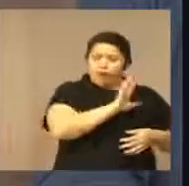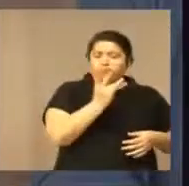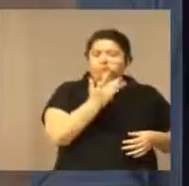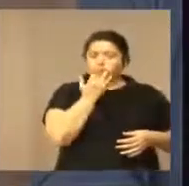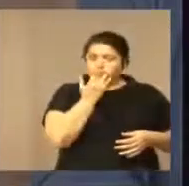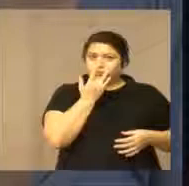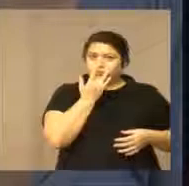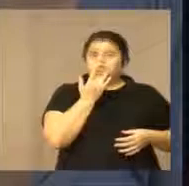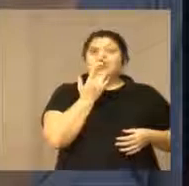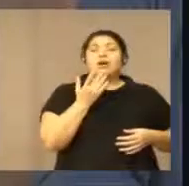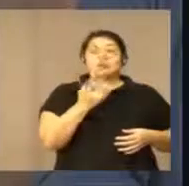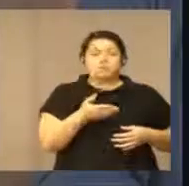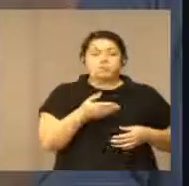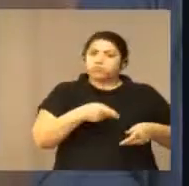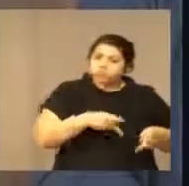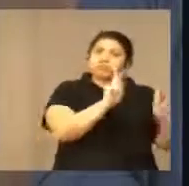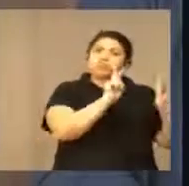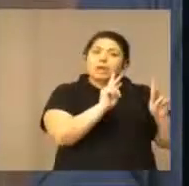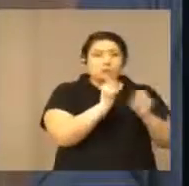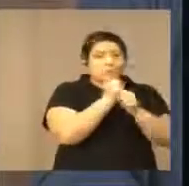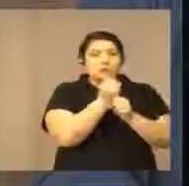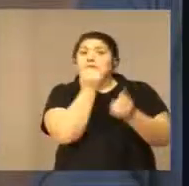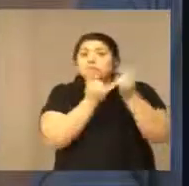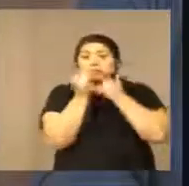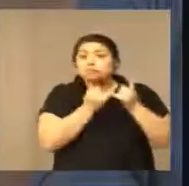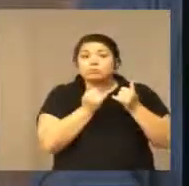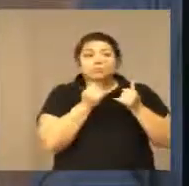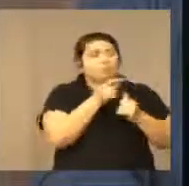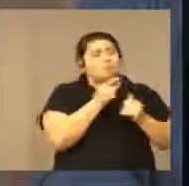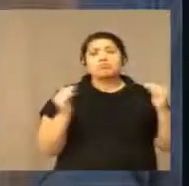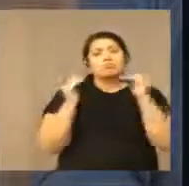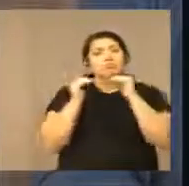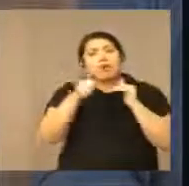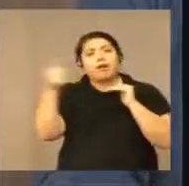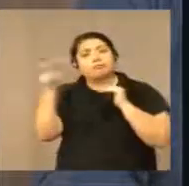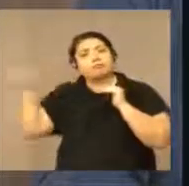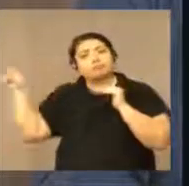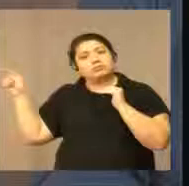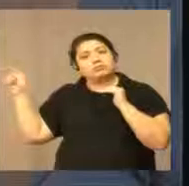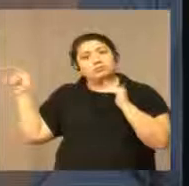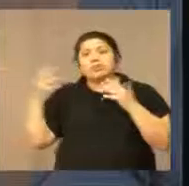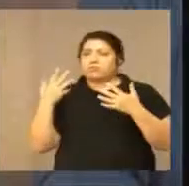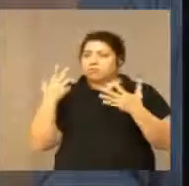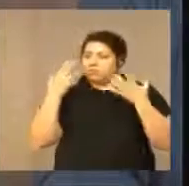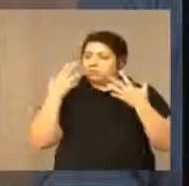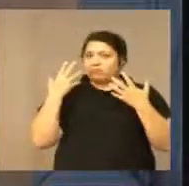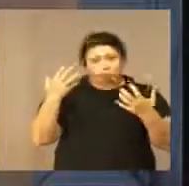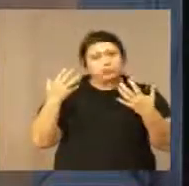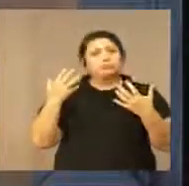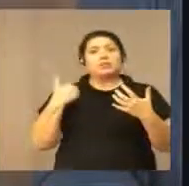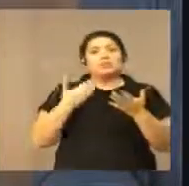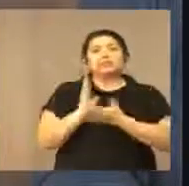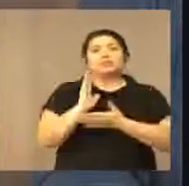and the right to make mistakes and take risks just as other people do. First Nations persons